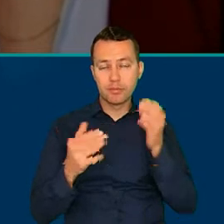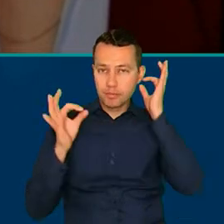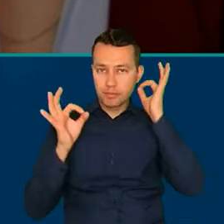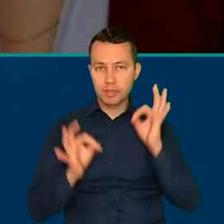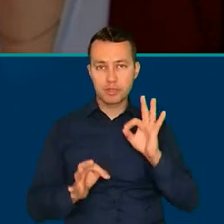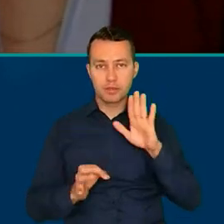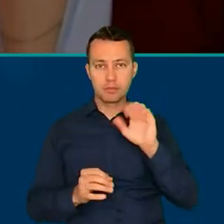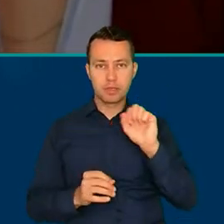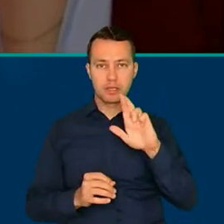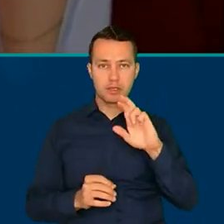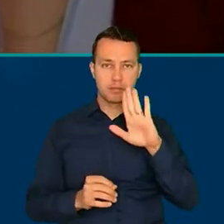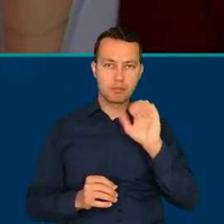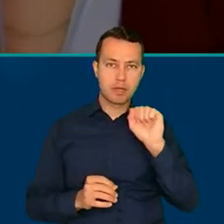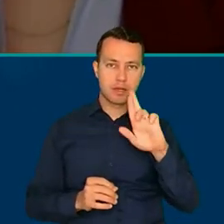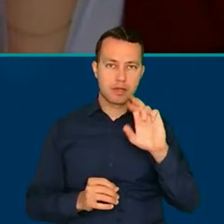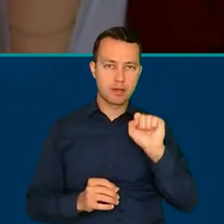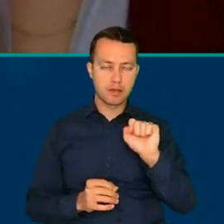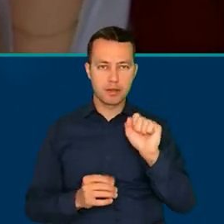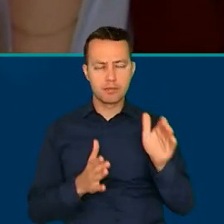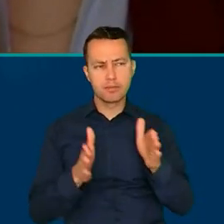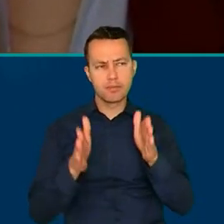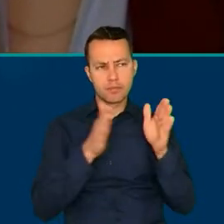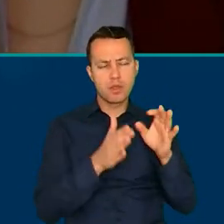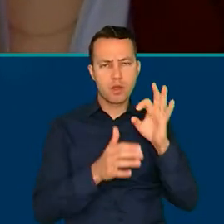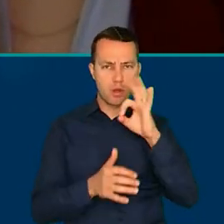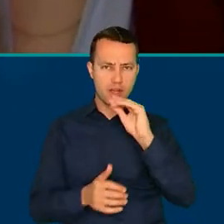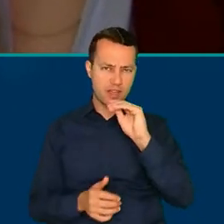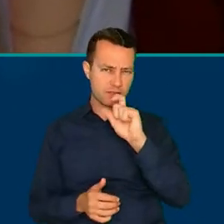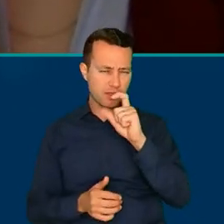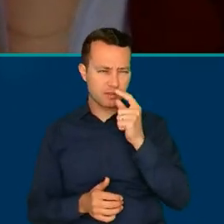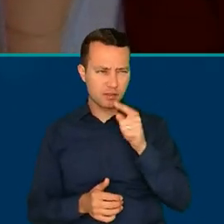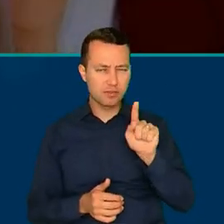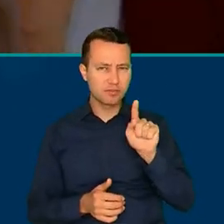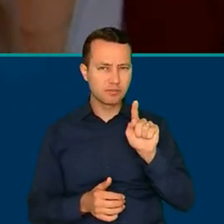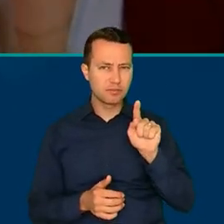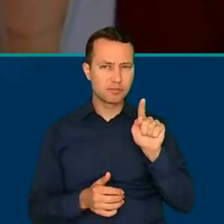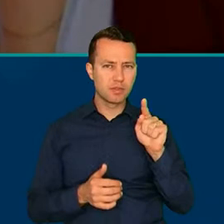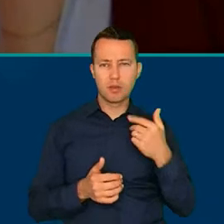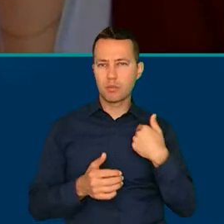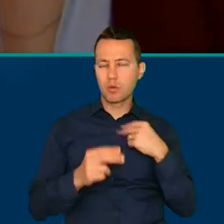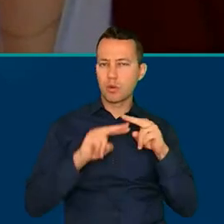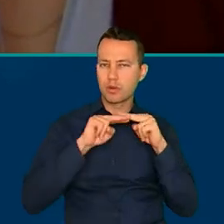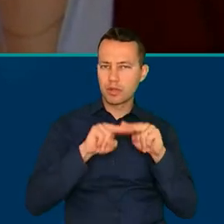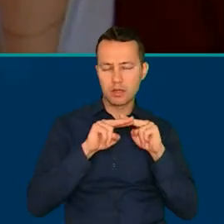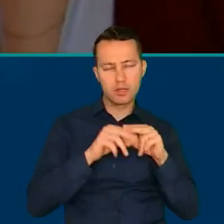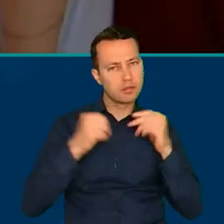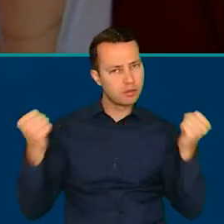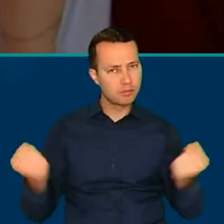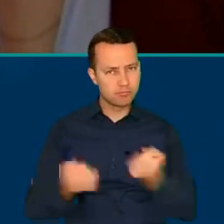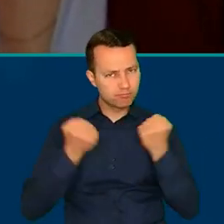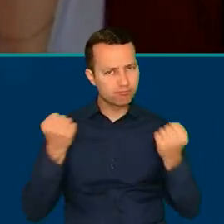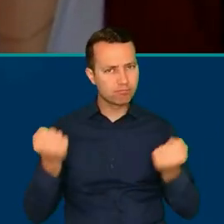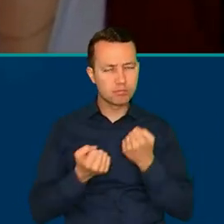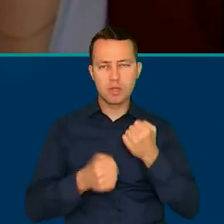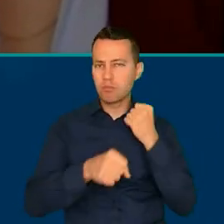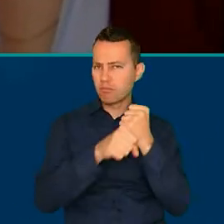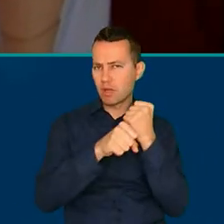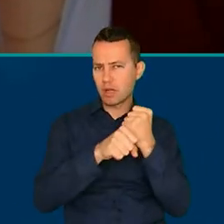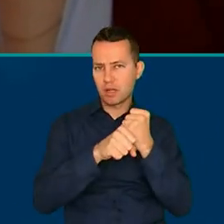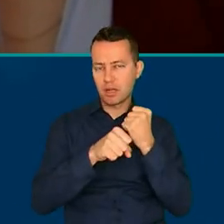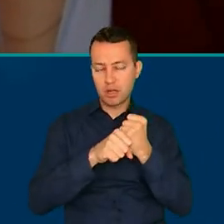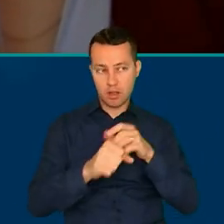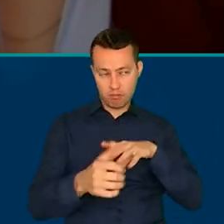instance. Barbara, from the OECD perspective, all those tools prepared by OECD, do they help